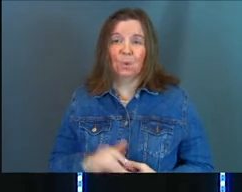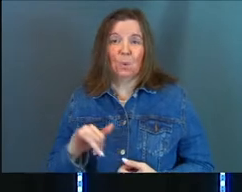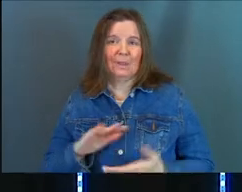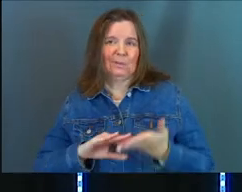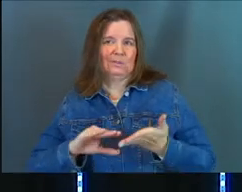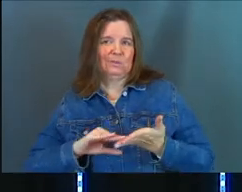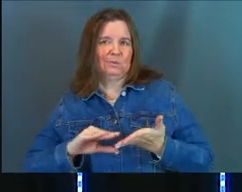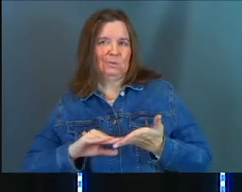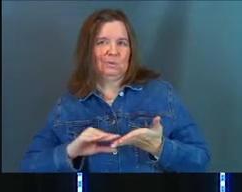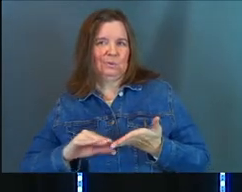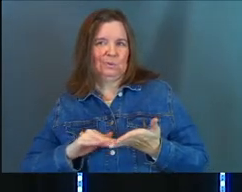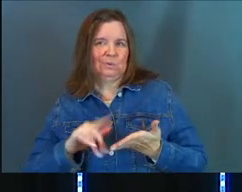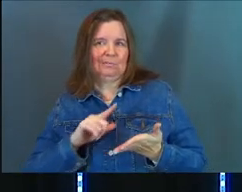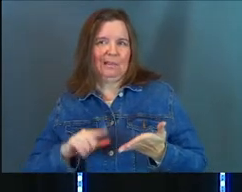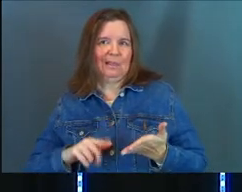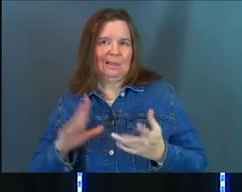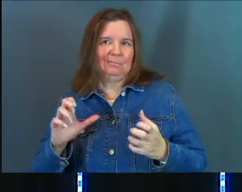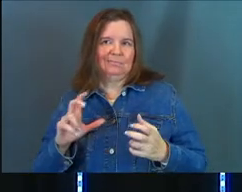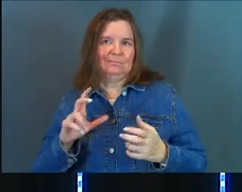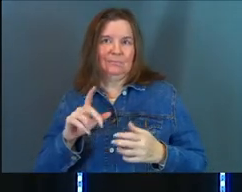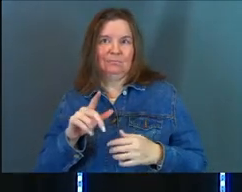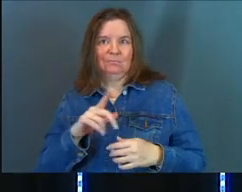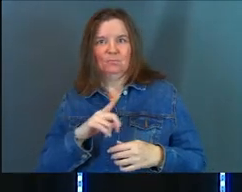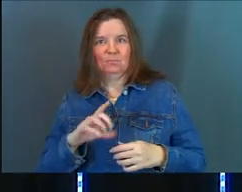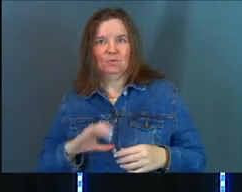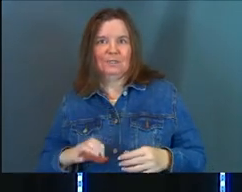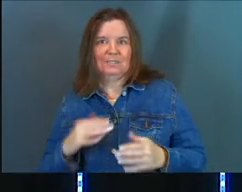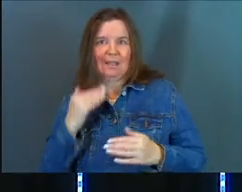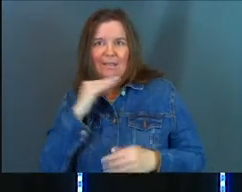Or is that just kind of a legal Christian lie?